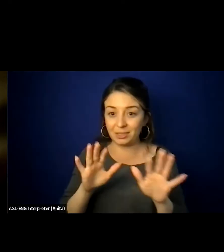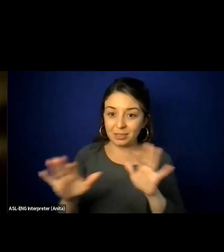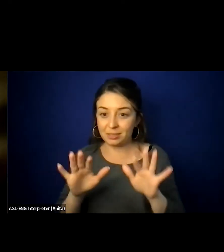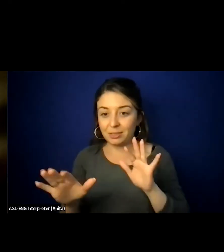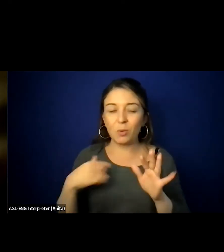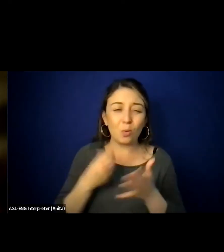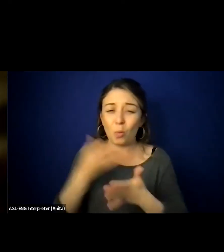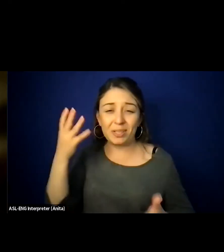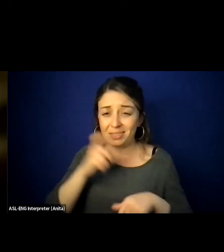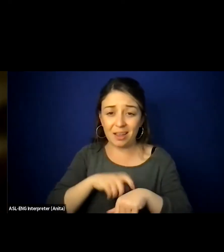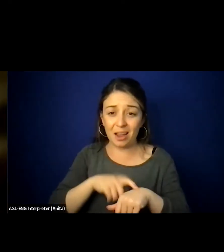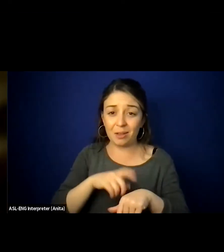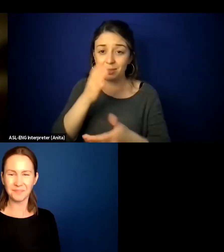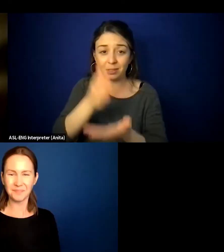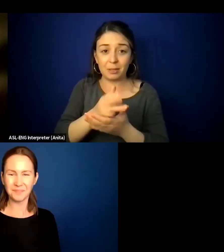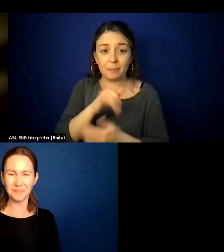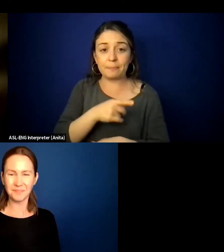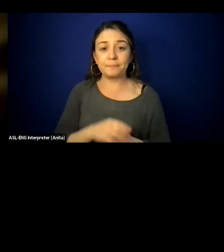more time.